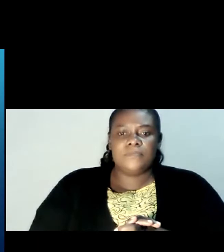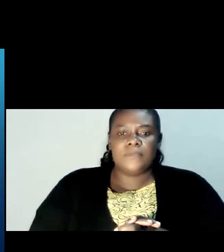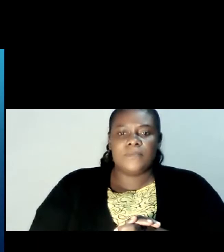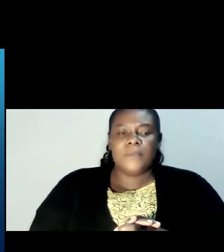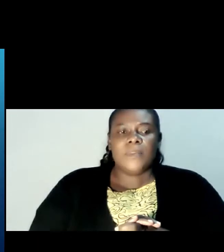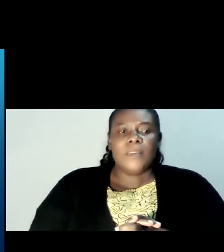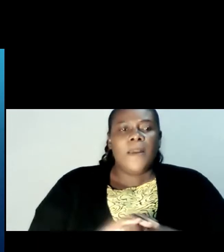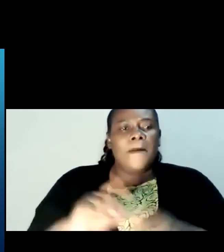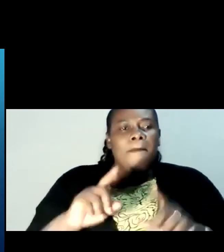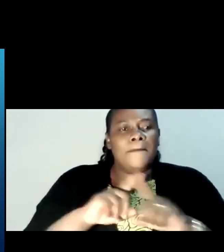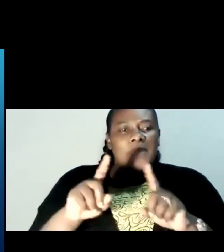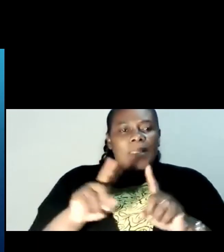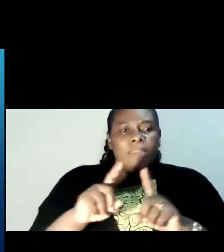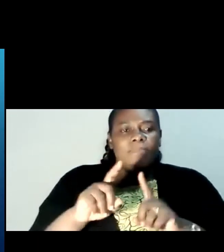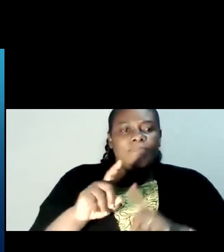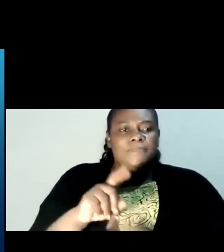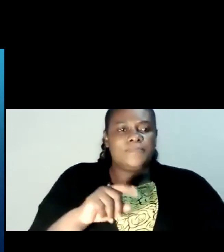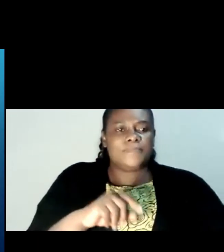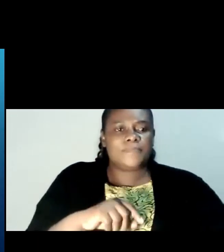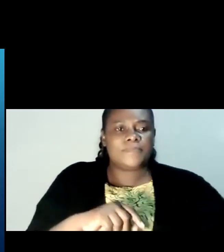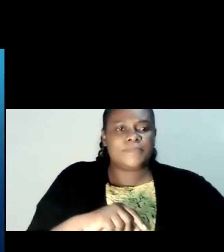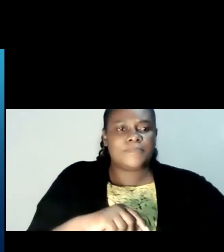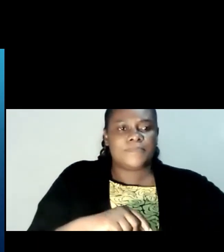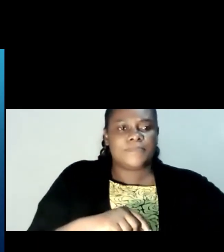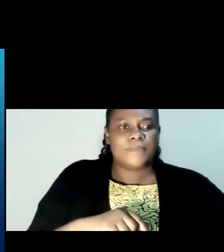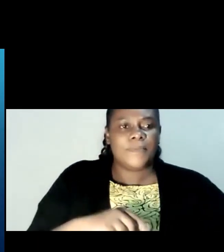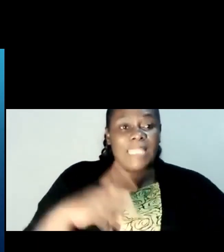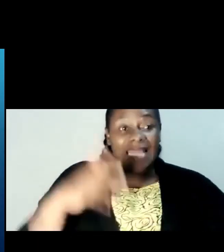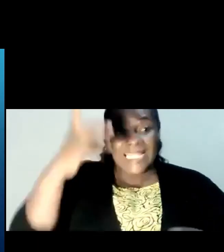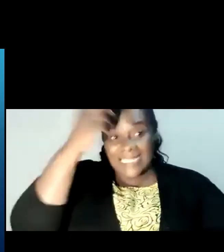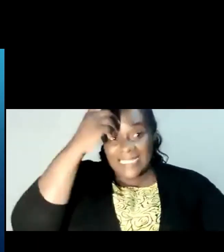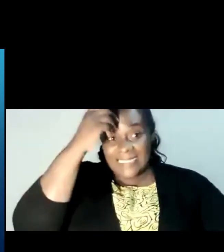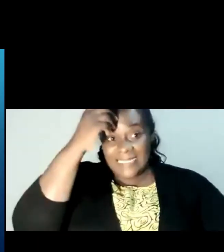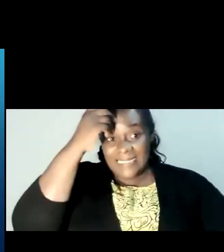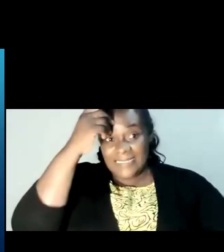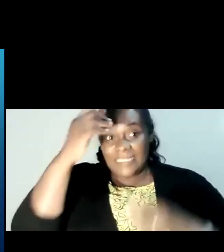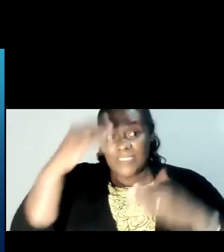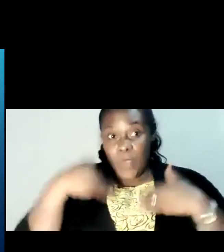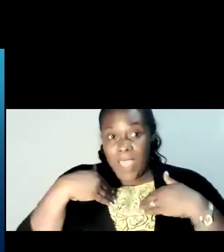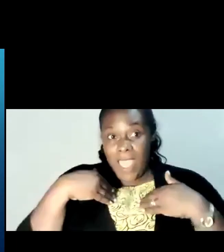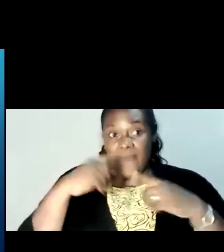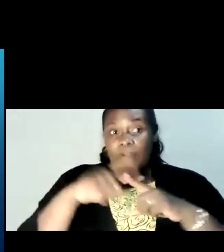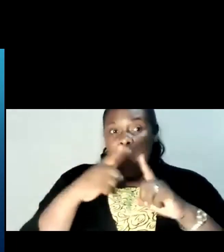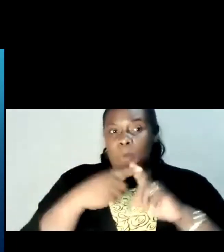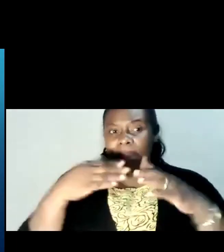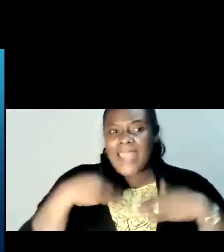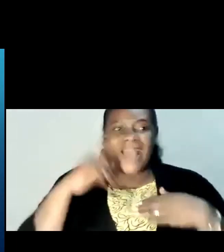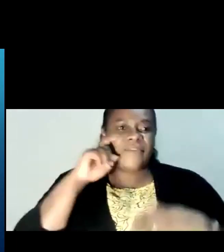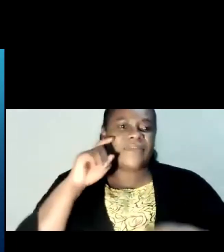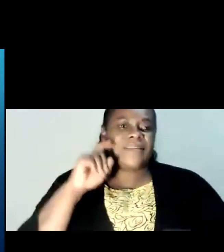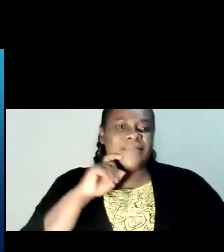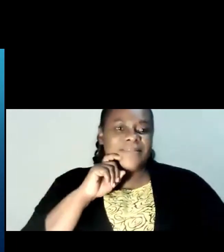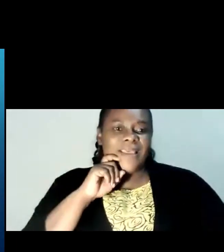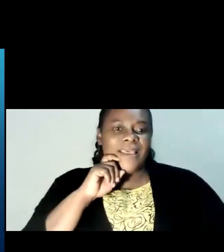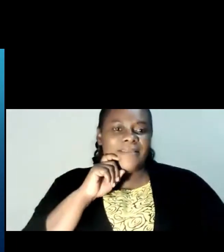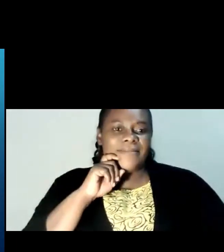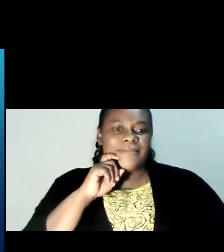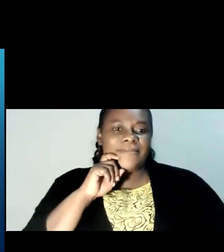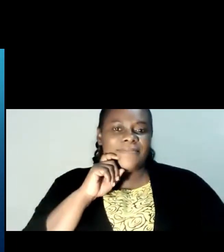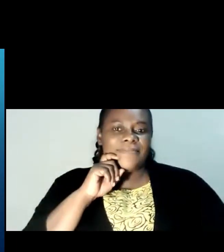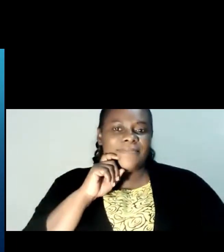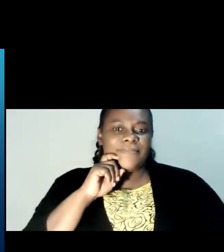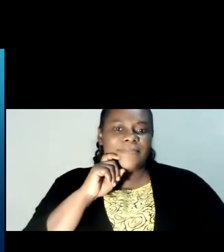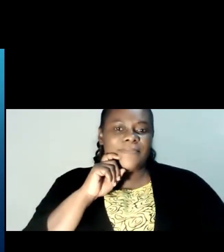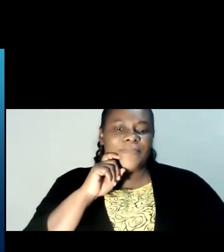transmitted infections are responsible for quite a significant burden of disease and are common reasons